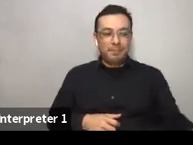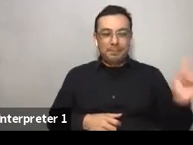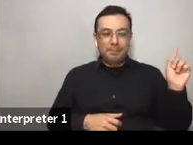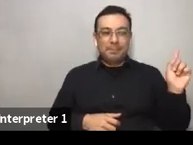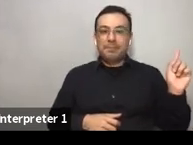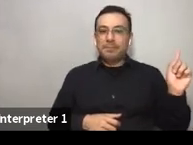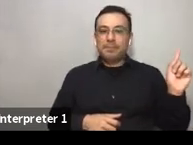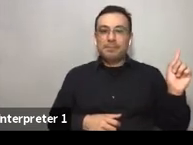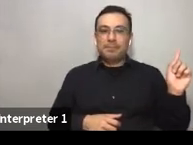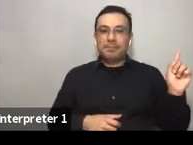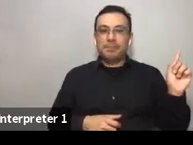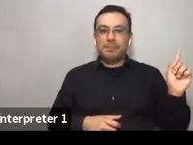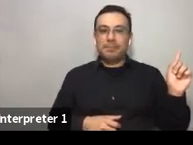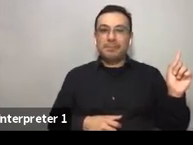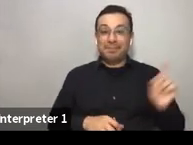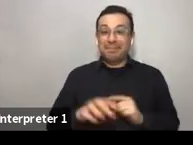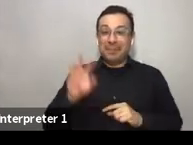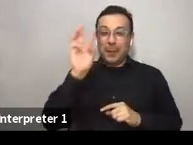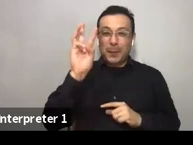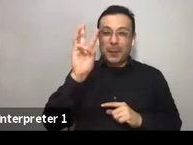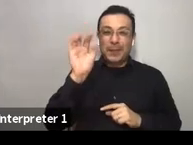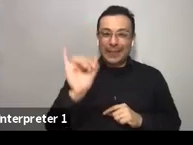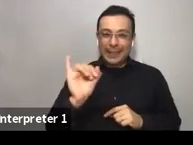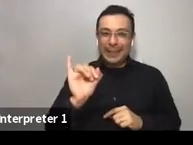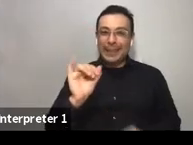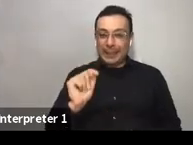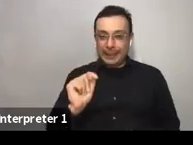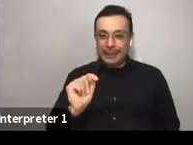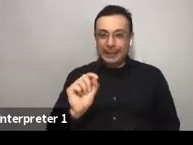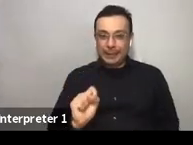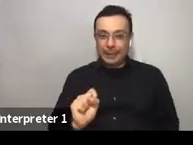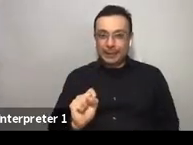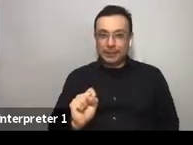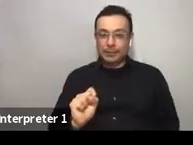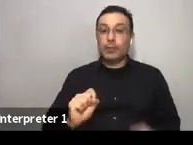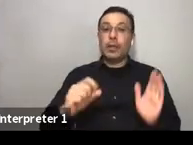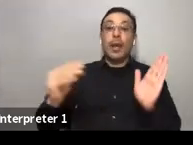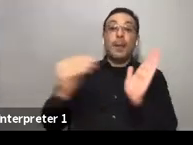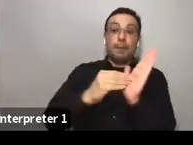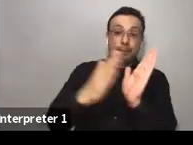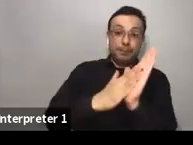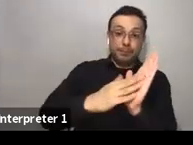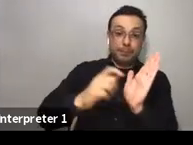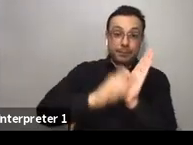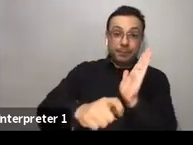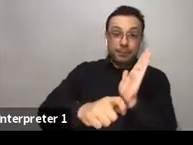acronym to help you remember written, informed, time-limited, and